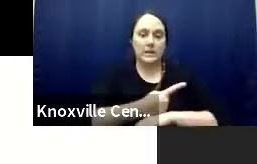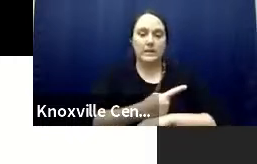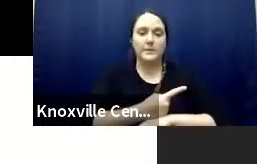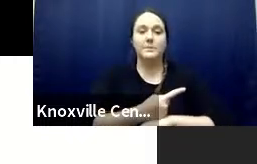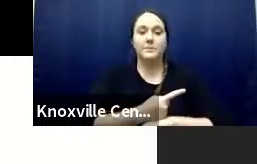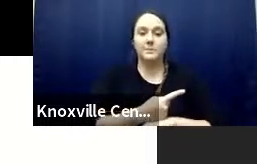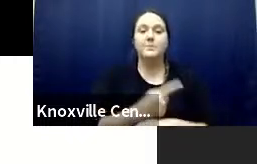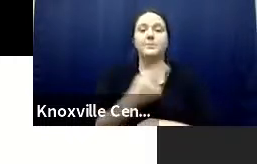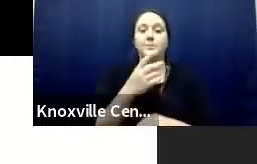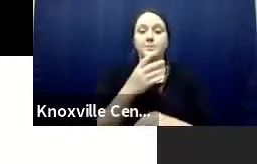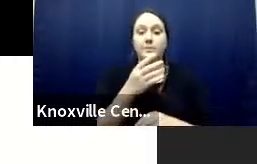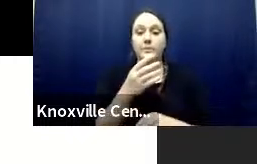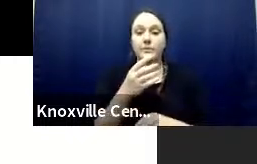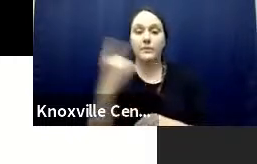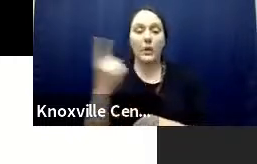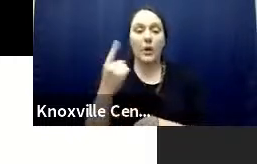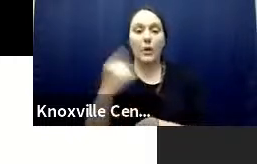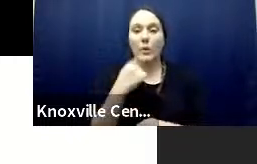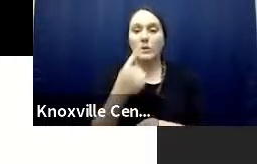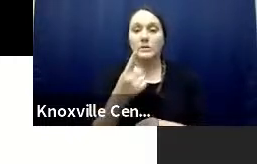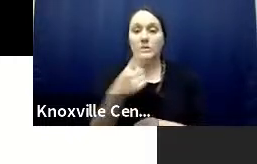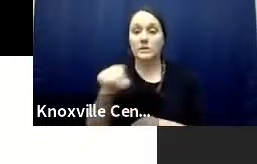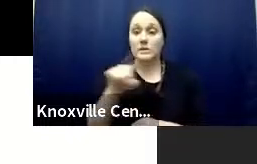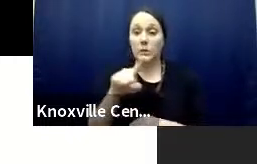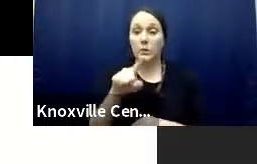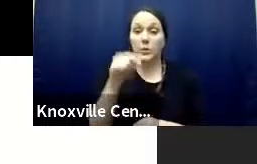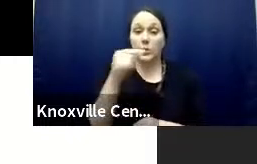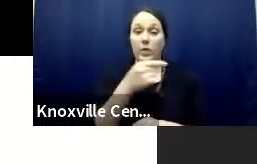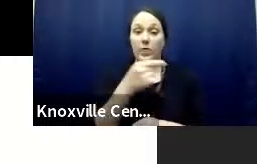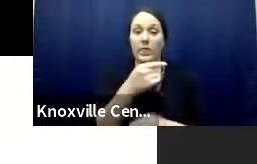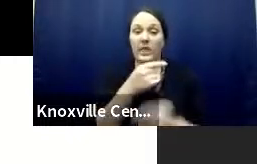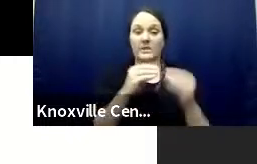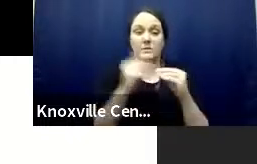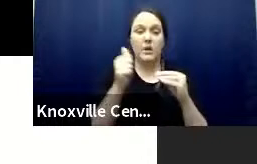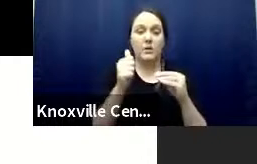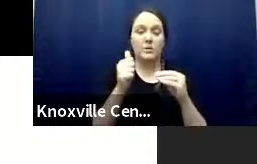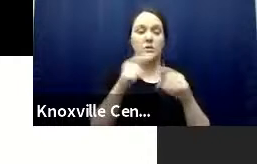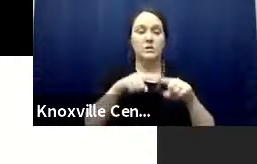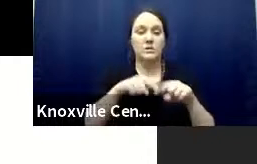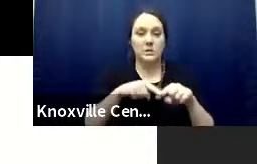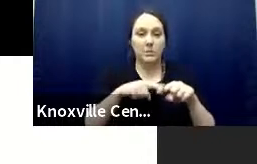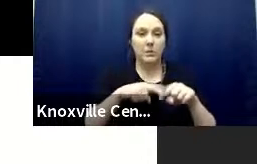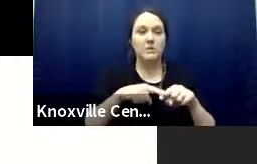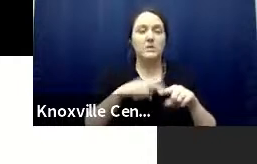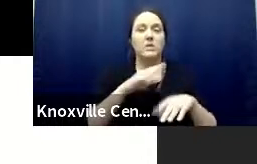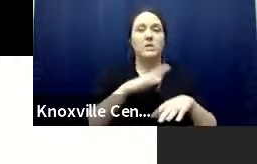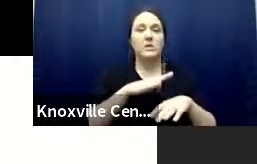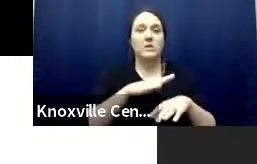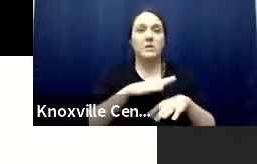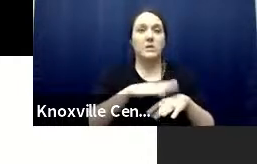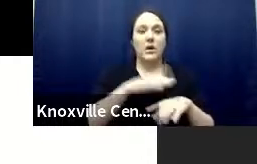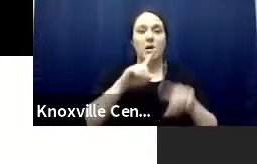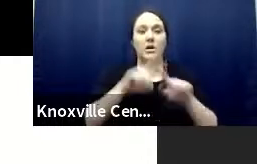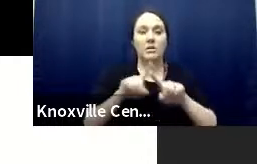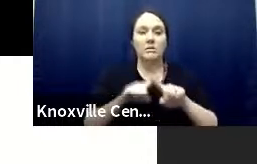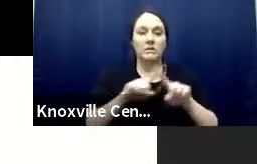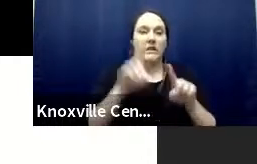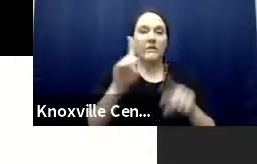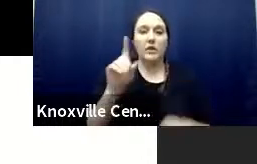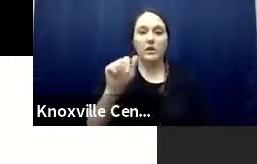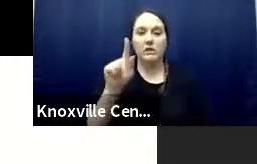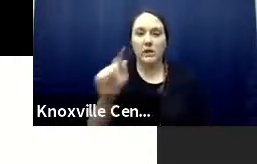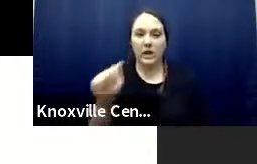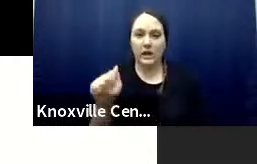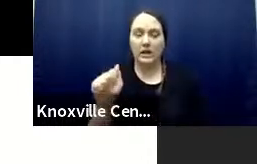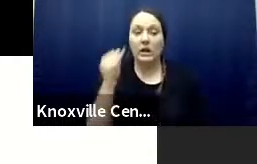I always tell you that this is the one that's most subject to variances in the data,